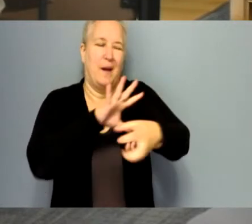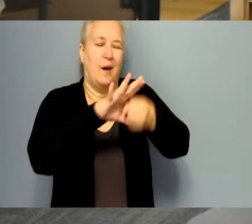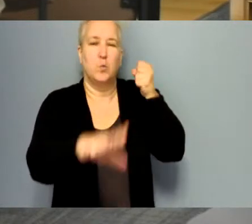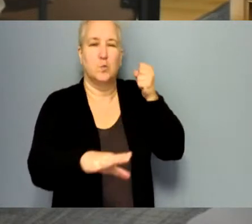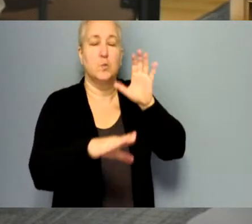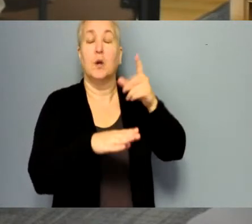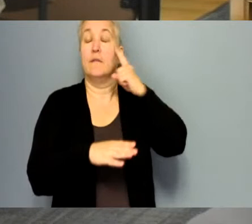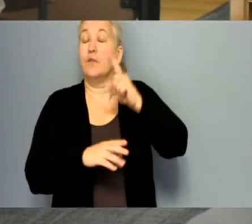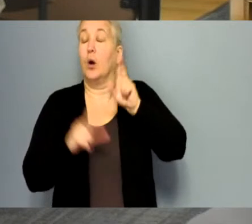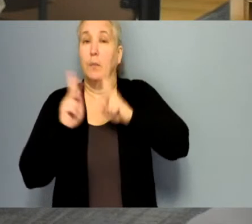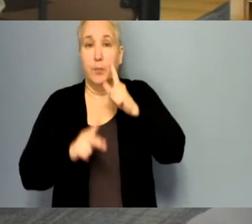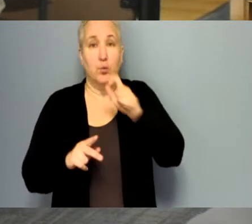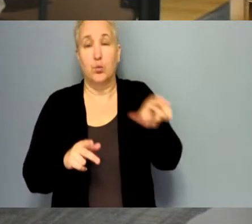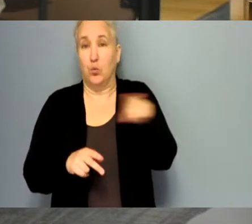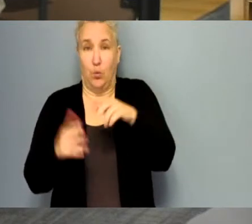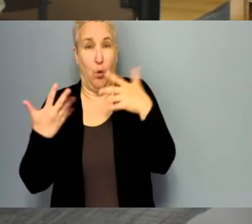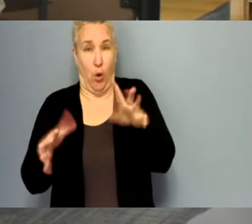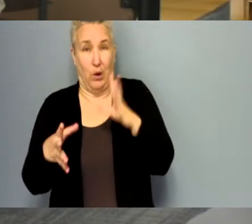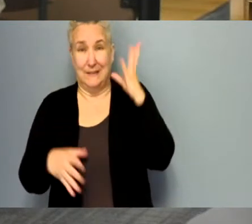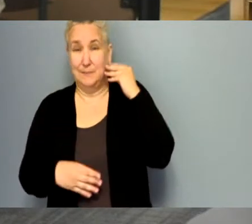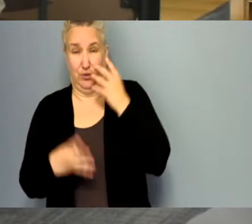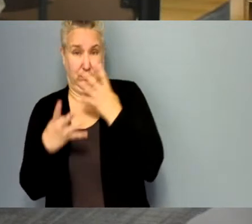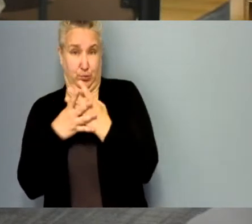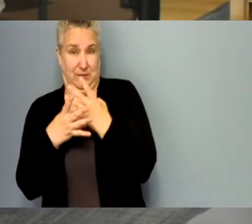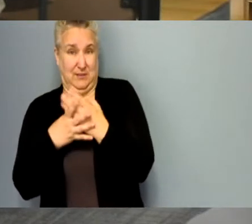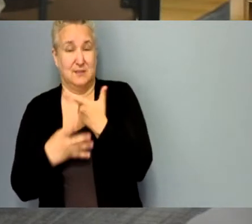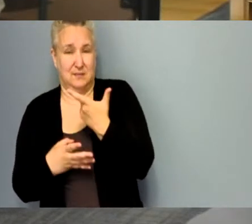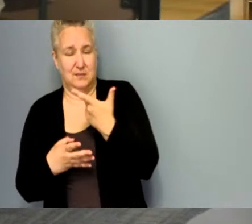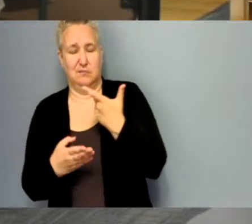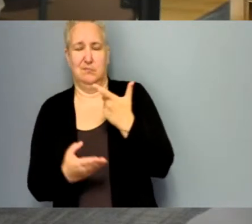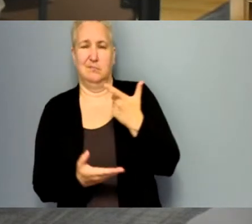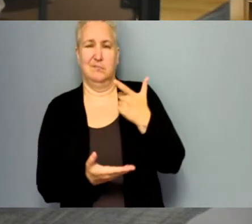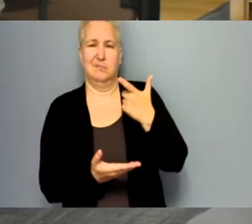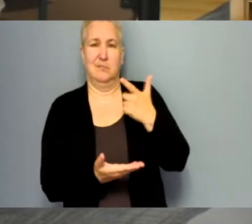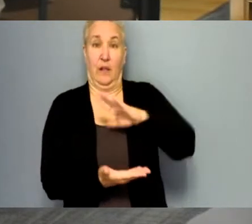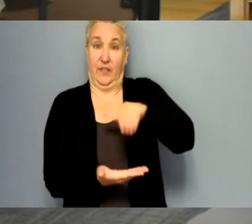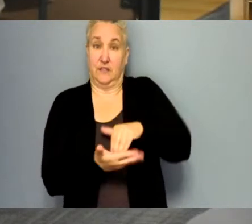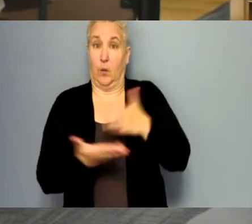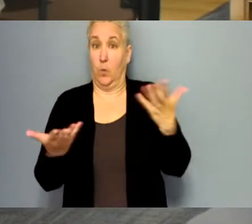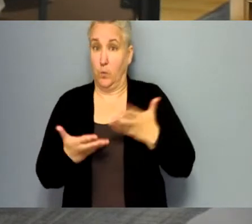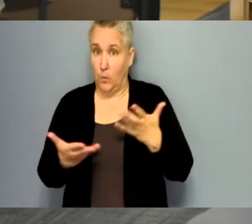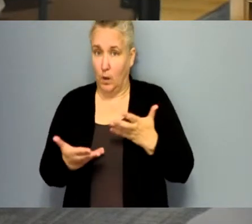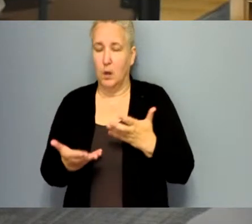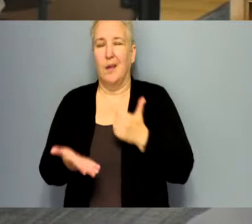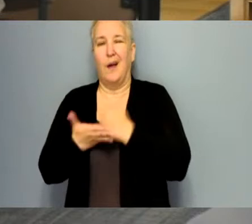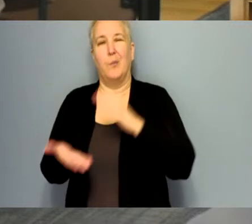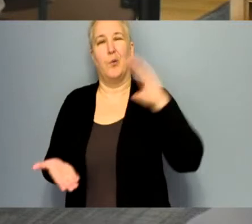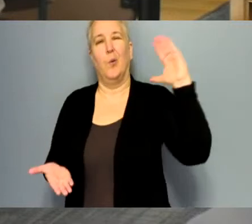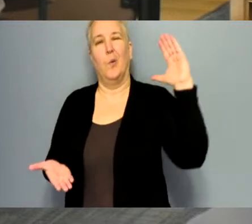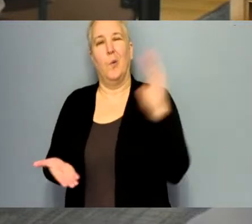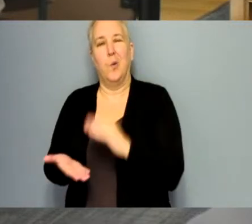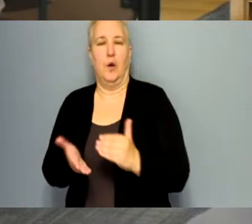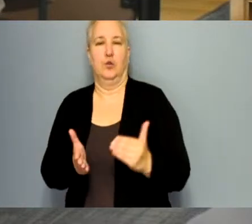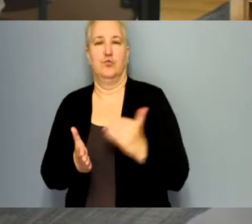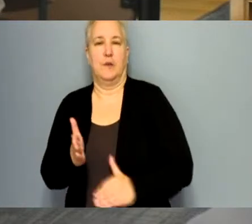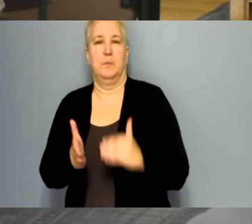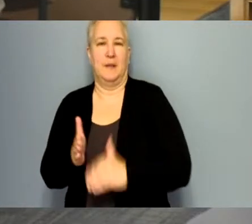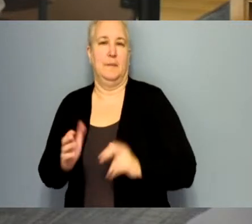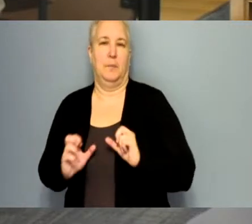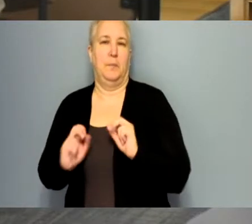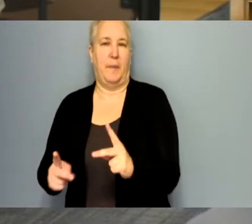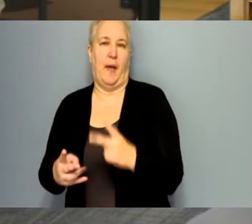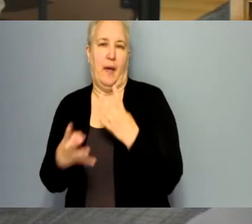who have already been incarcerated, the center is to reduce and mitigate recidivism back